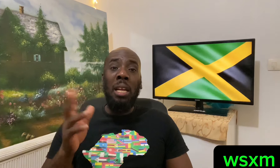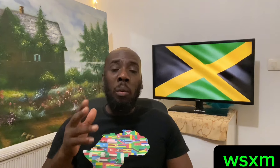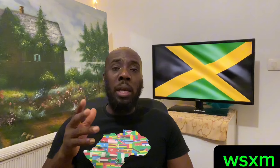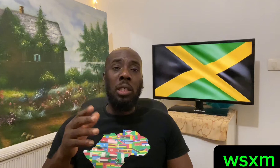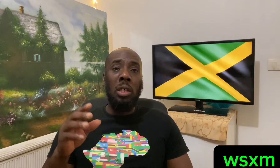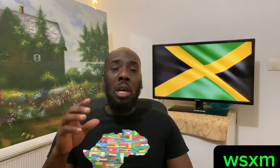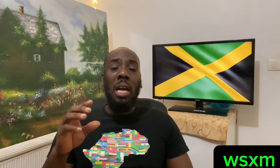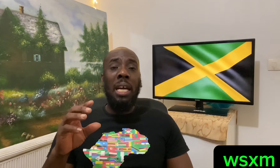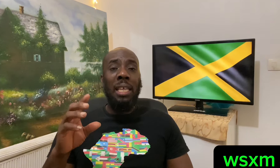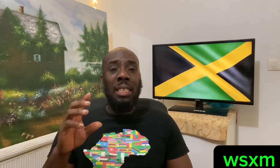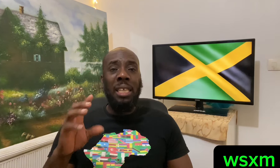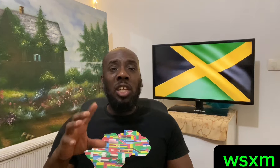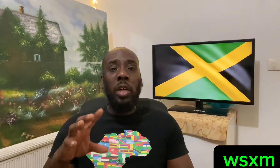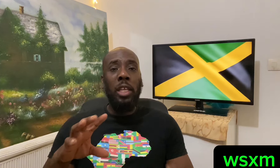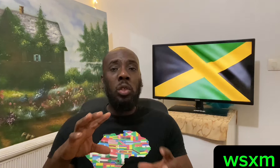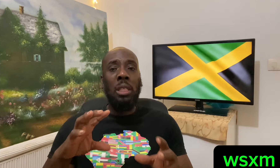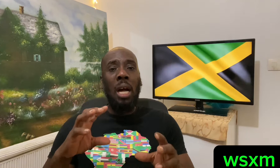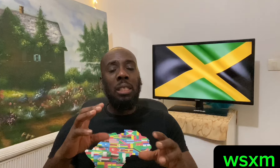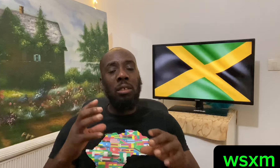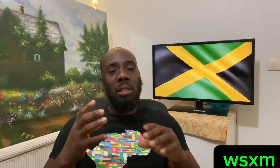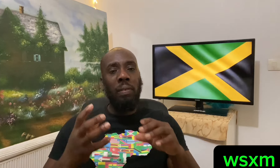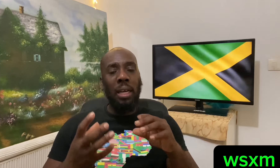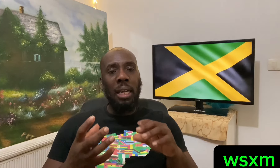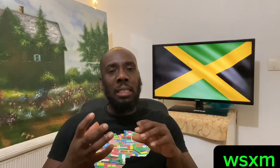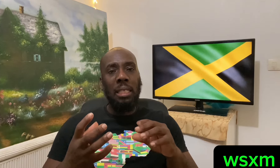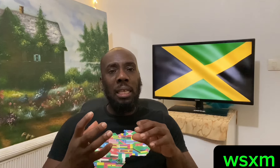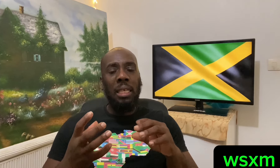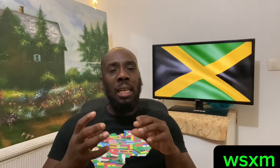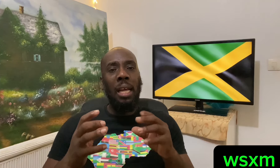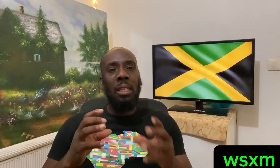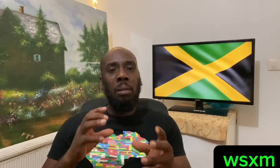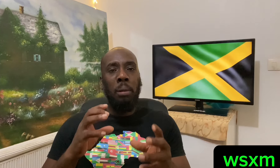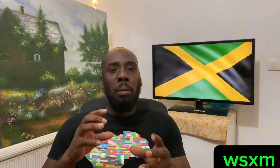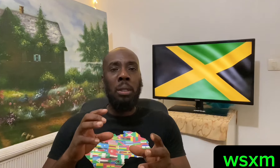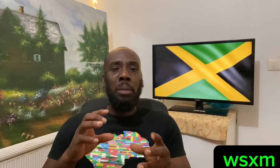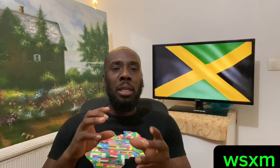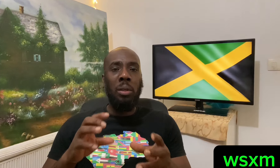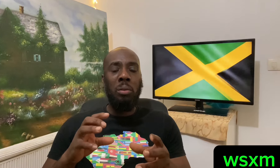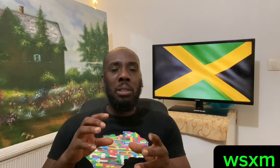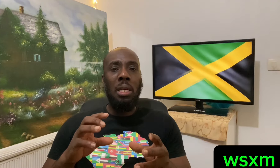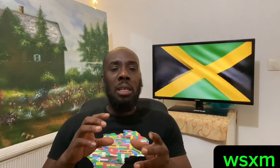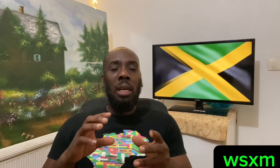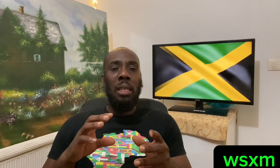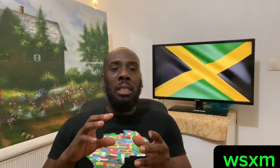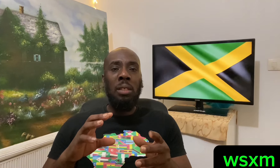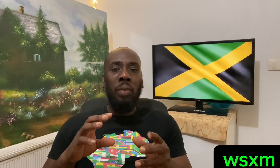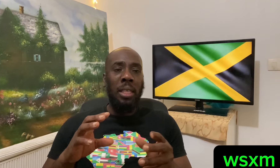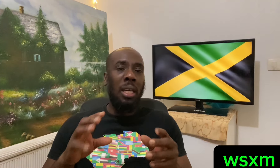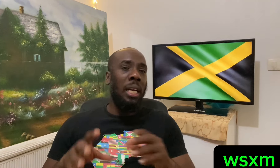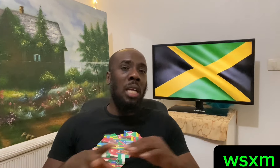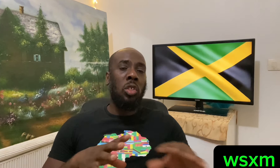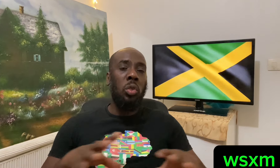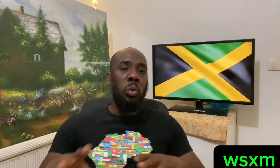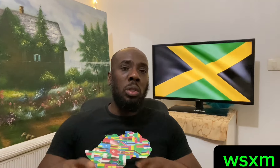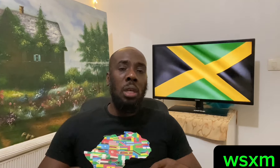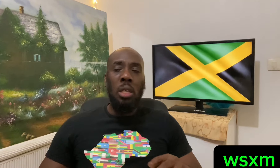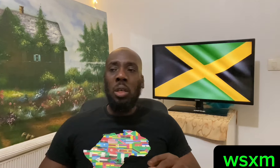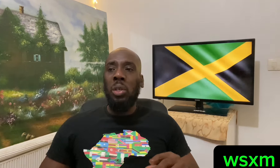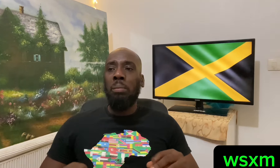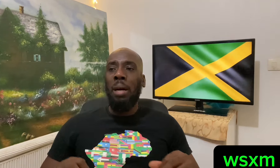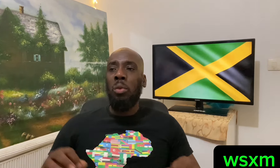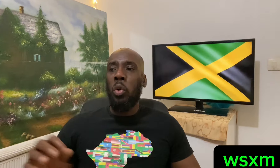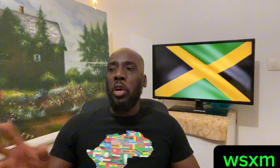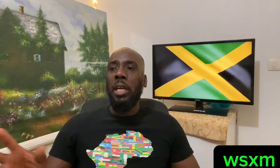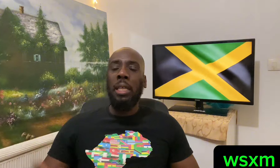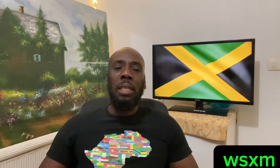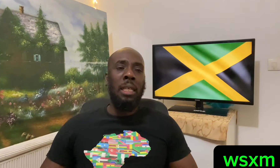lied either way, so he's still trying to dance around the fact that he lied to the people about 1 million homes, and he's finding like an excuse, all